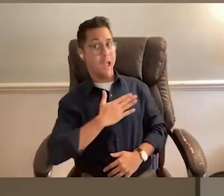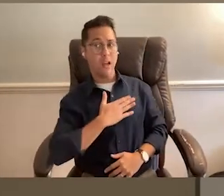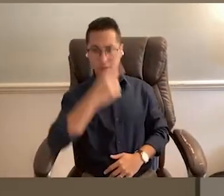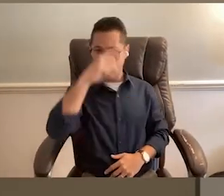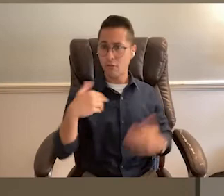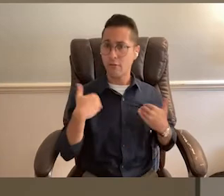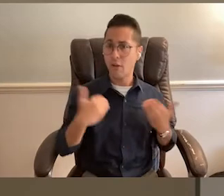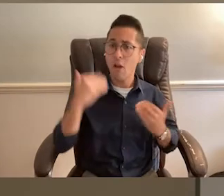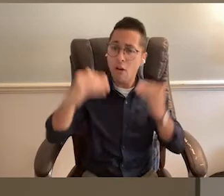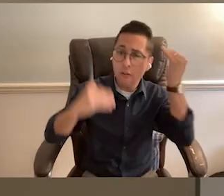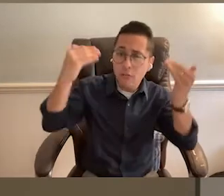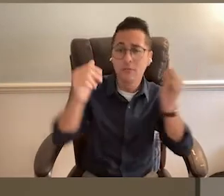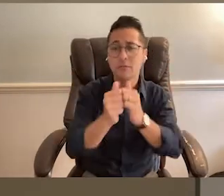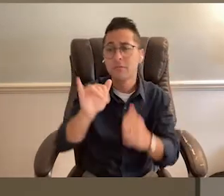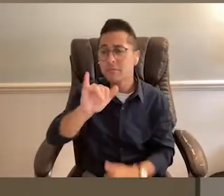classrooms.